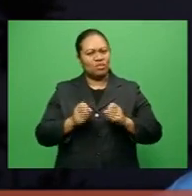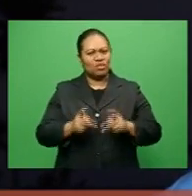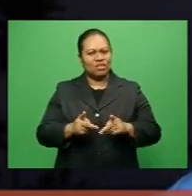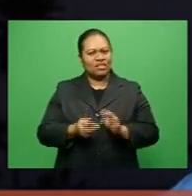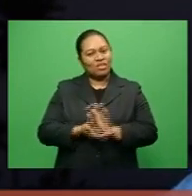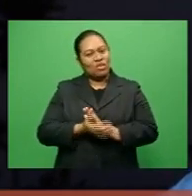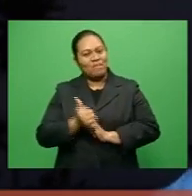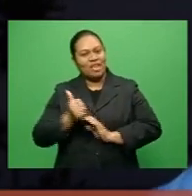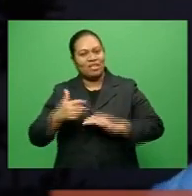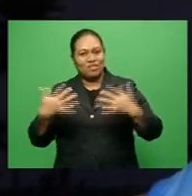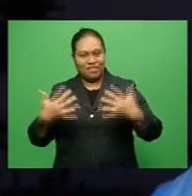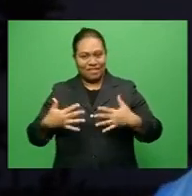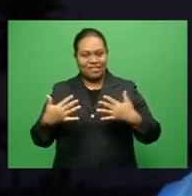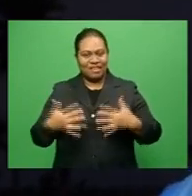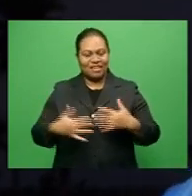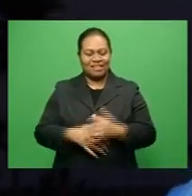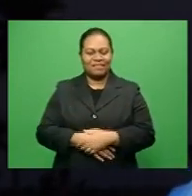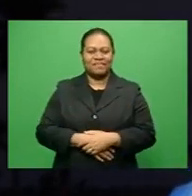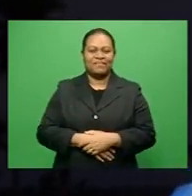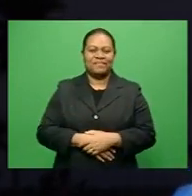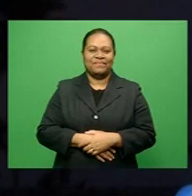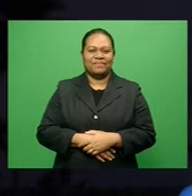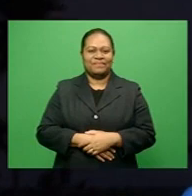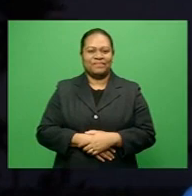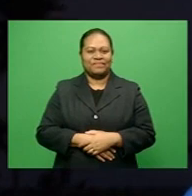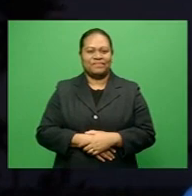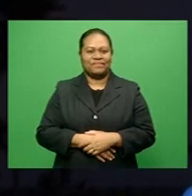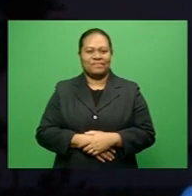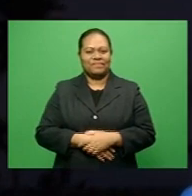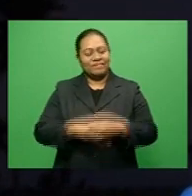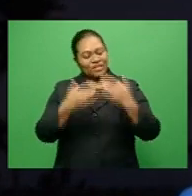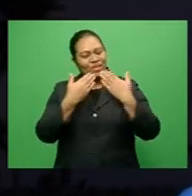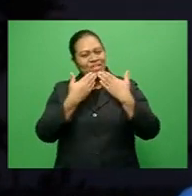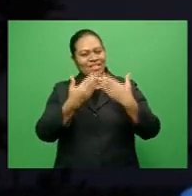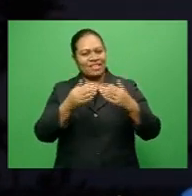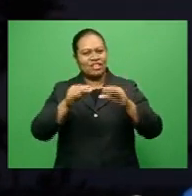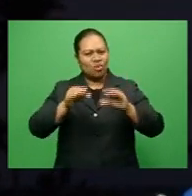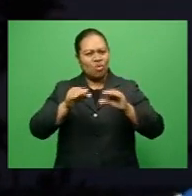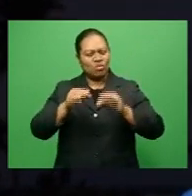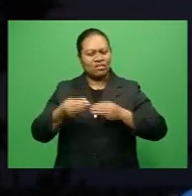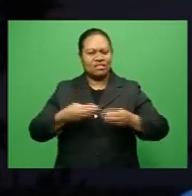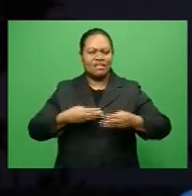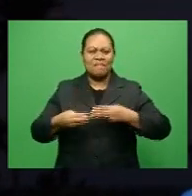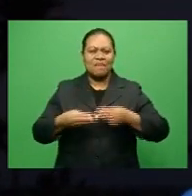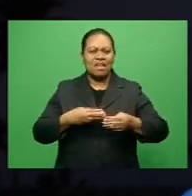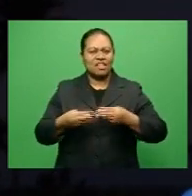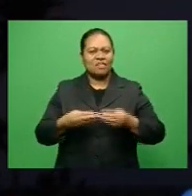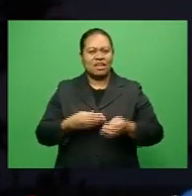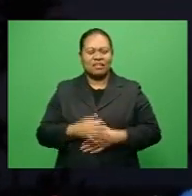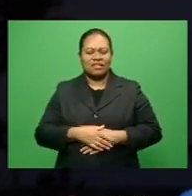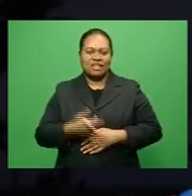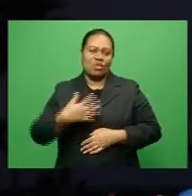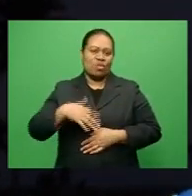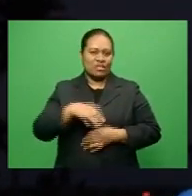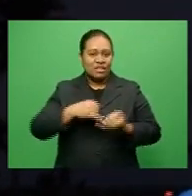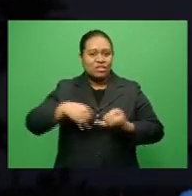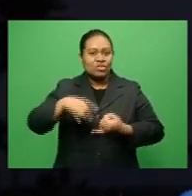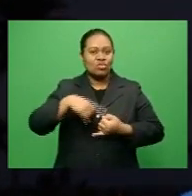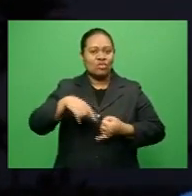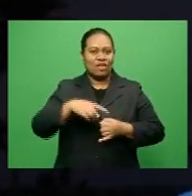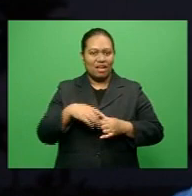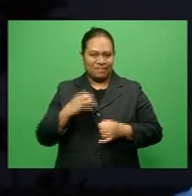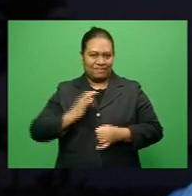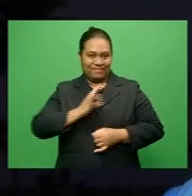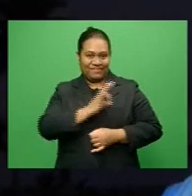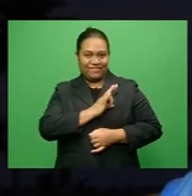into 15s. Thanks for the coaches and management for Suva Rugby Union for having them trusting